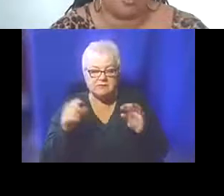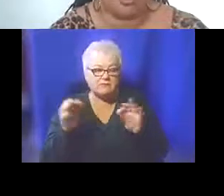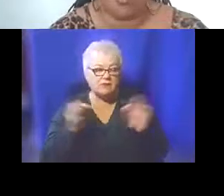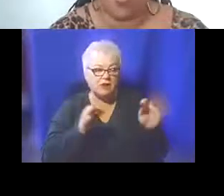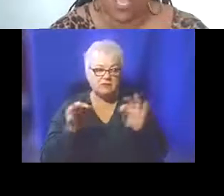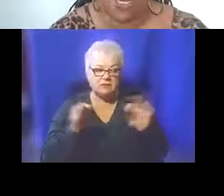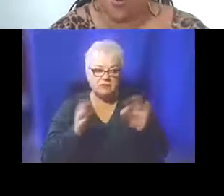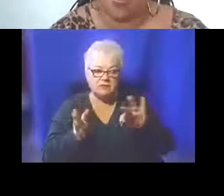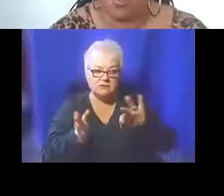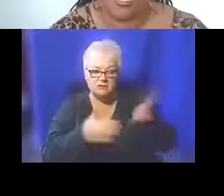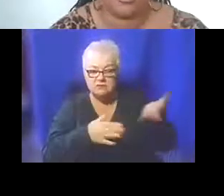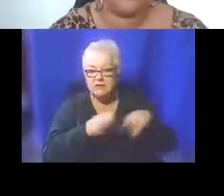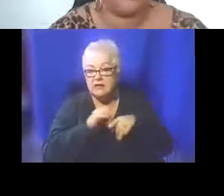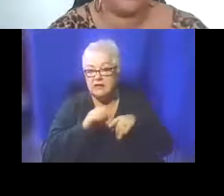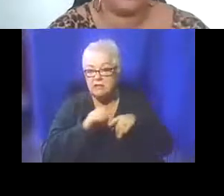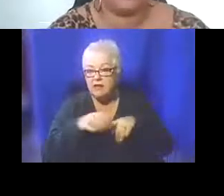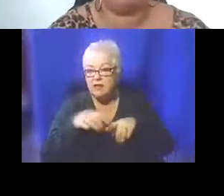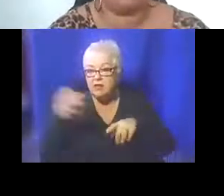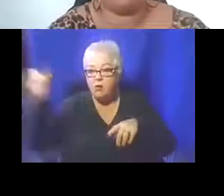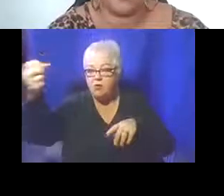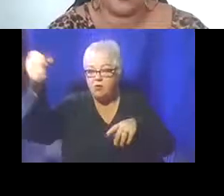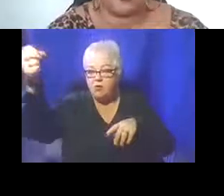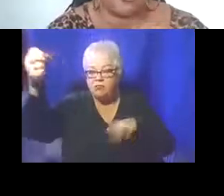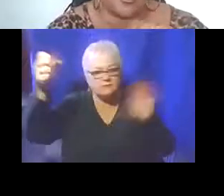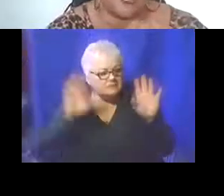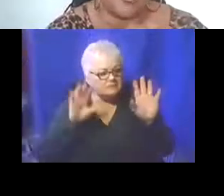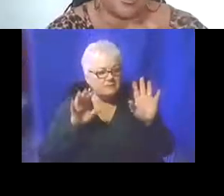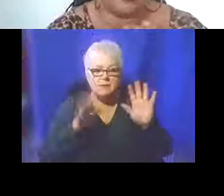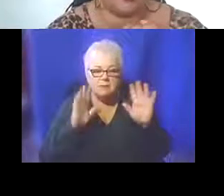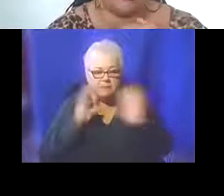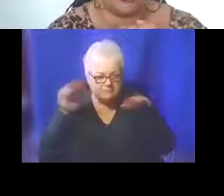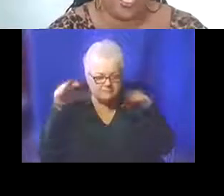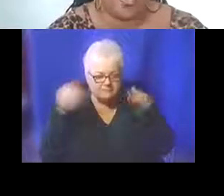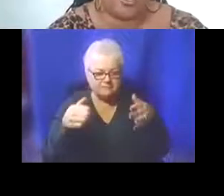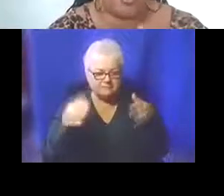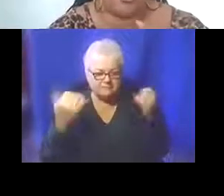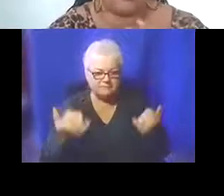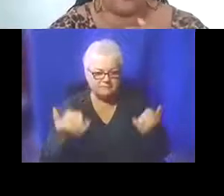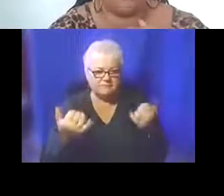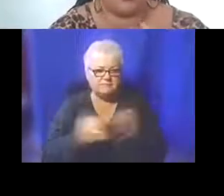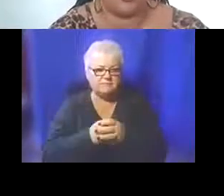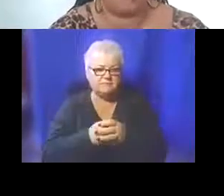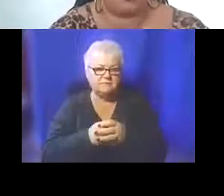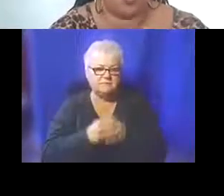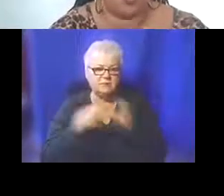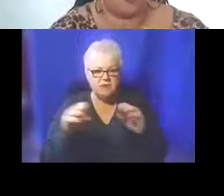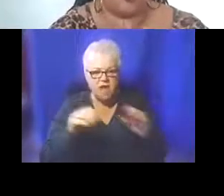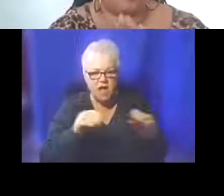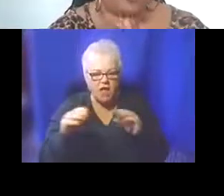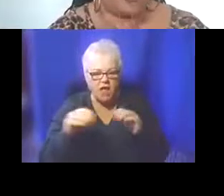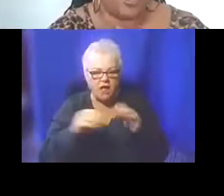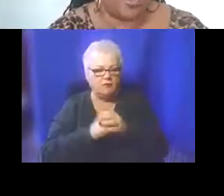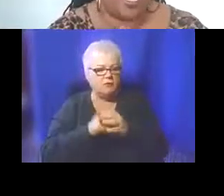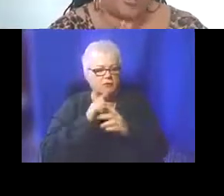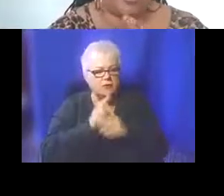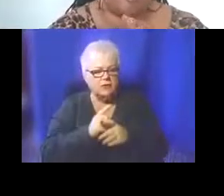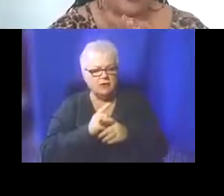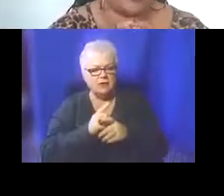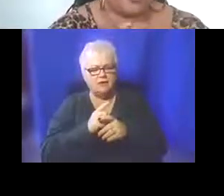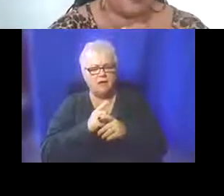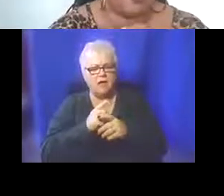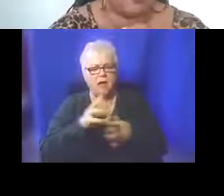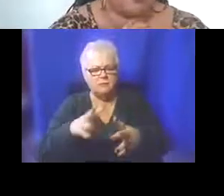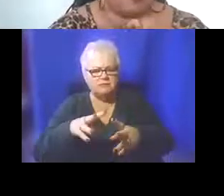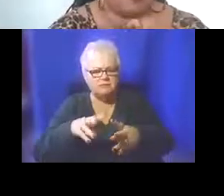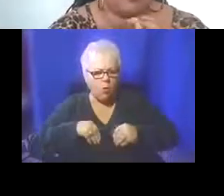Those emails can wait, hopefully. Be present, silence that internal chatter. So really absorb what's being shared in the